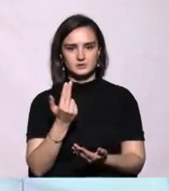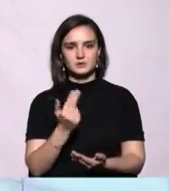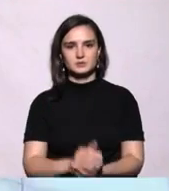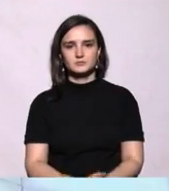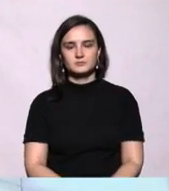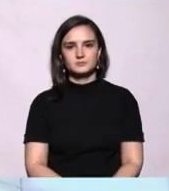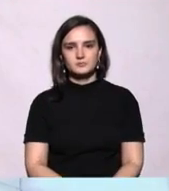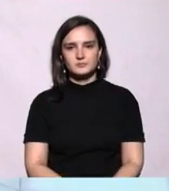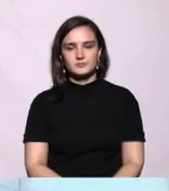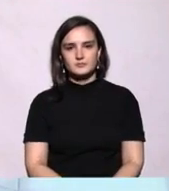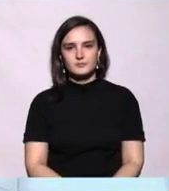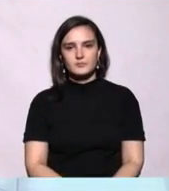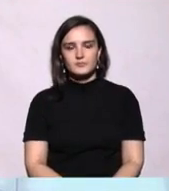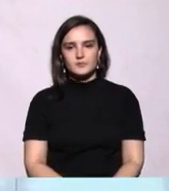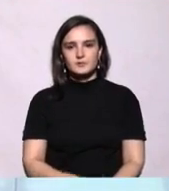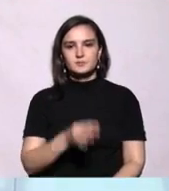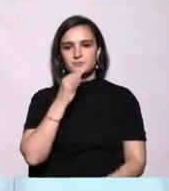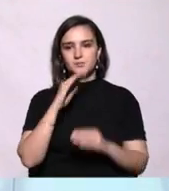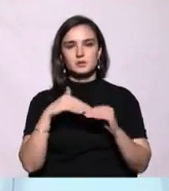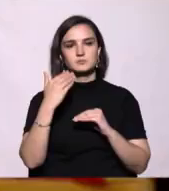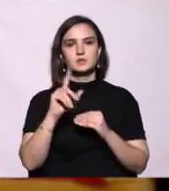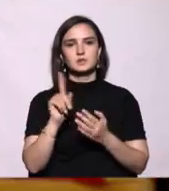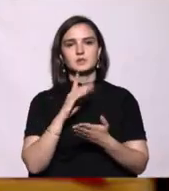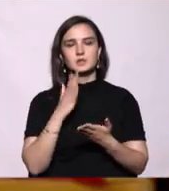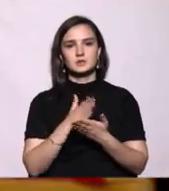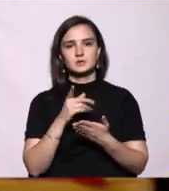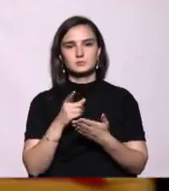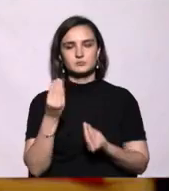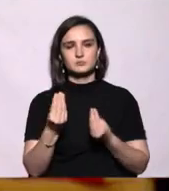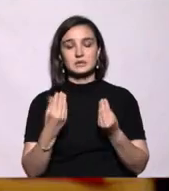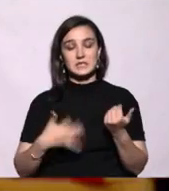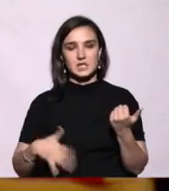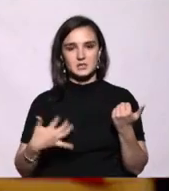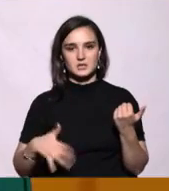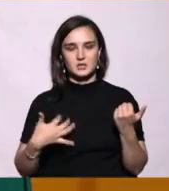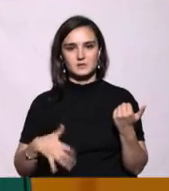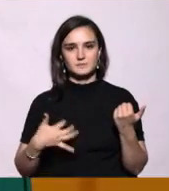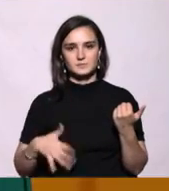sure. And what is the next one, Zach? And next is play the guitar.